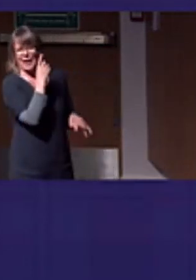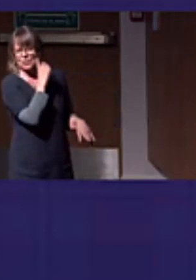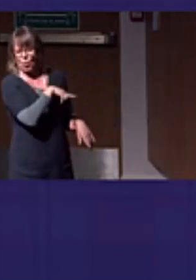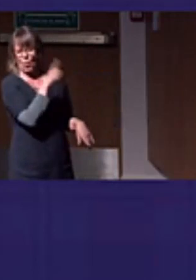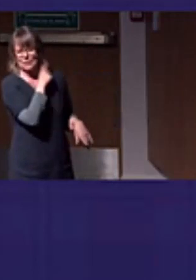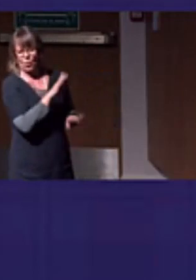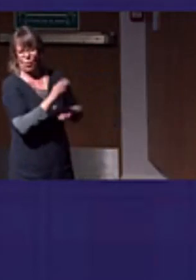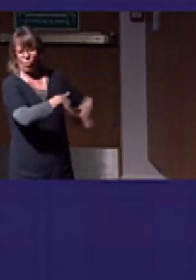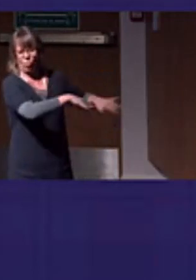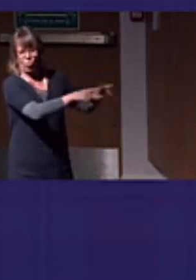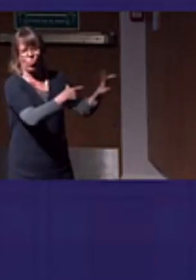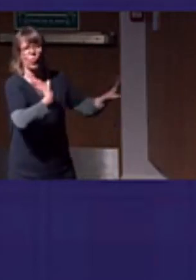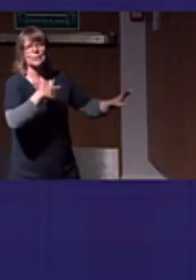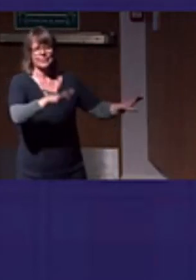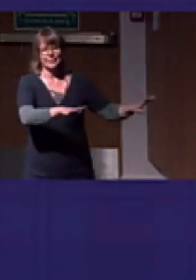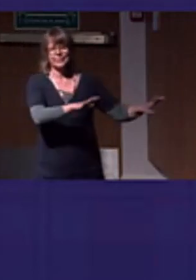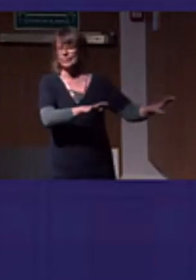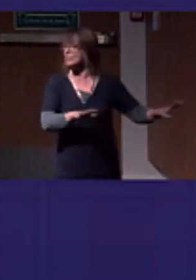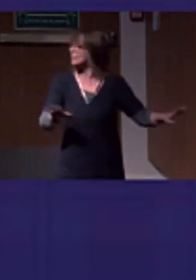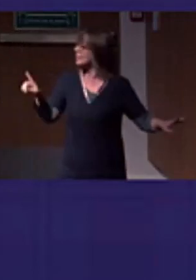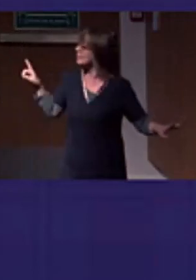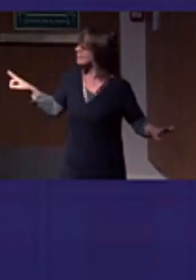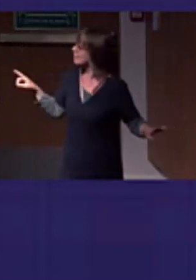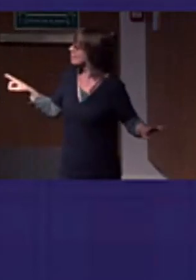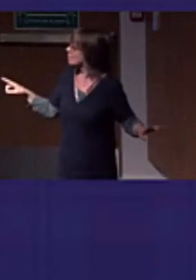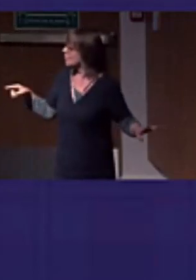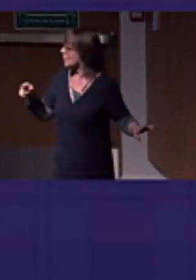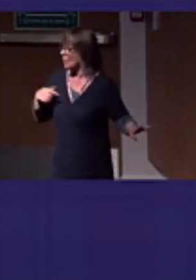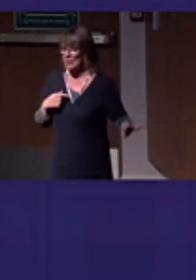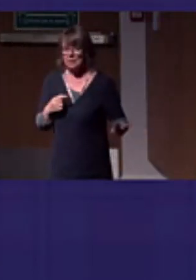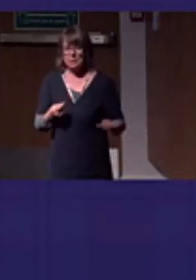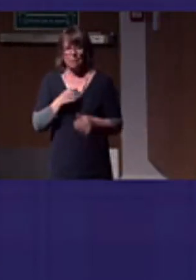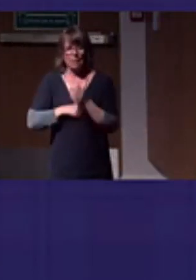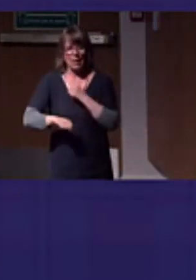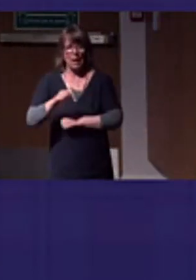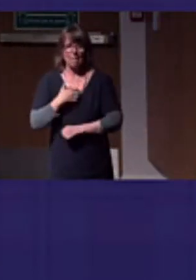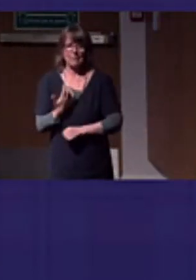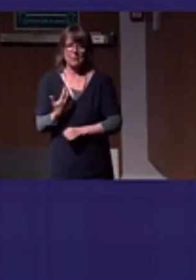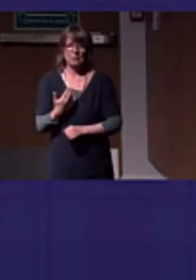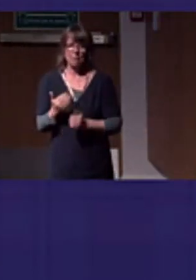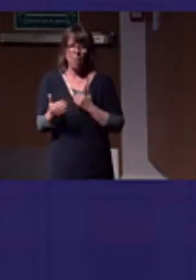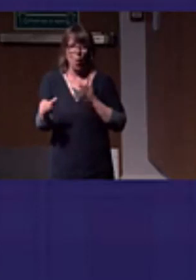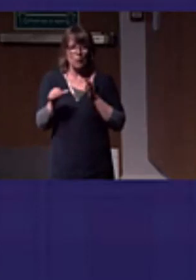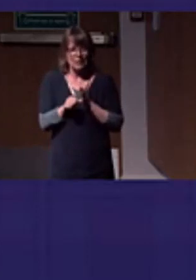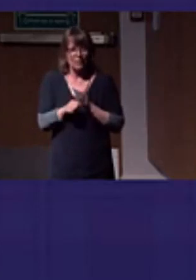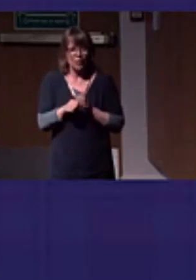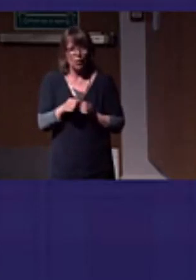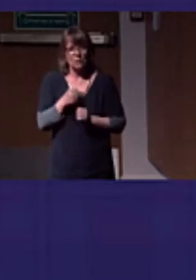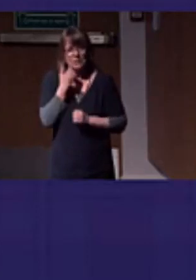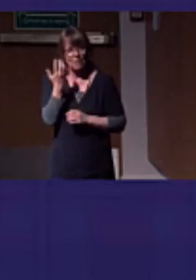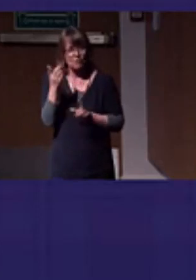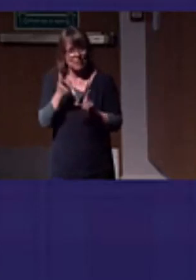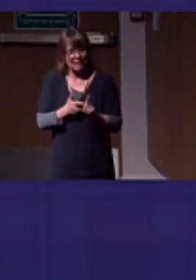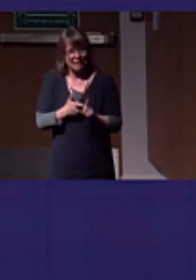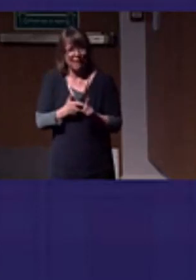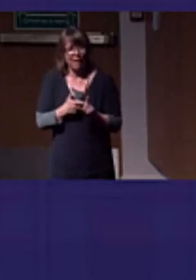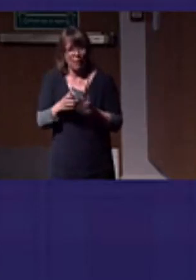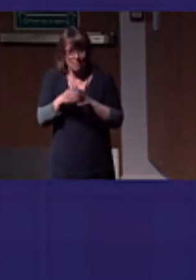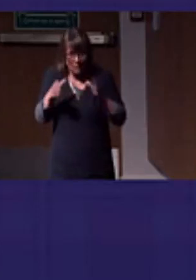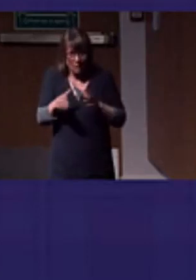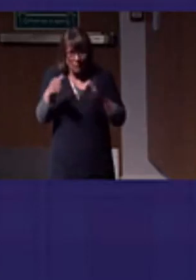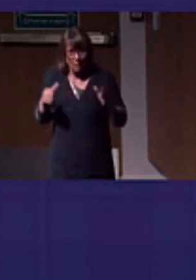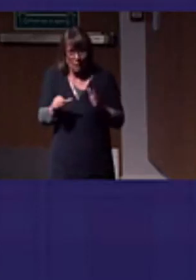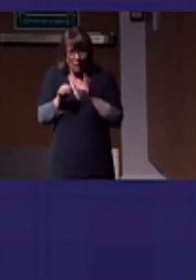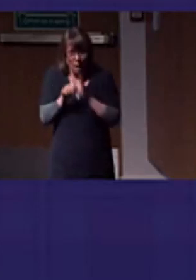Kayla. Obviously, this gets harder every year, it gets bigger. We can't keep doing this all the time,